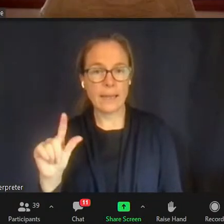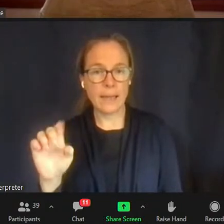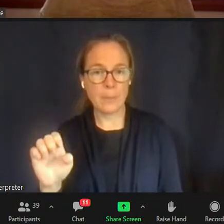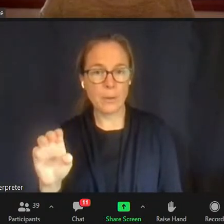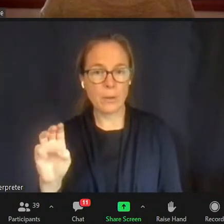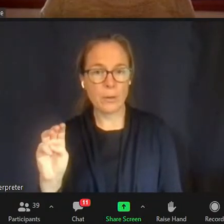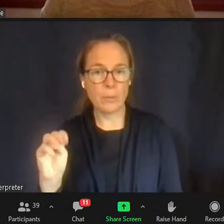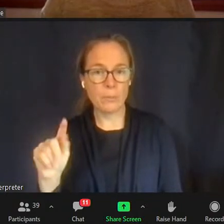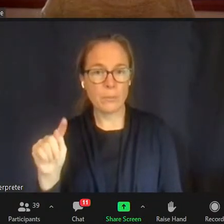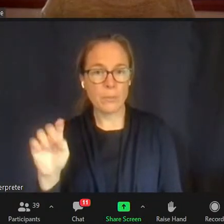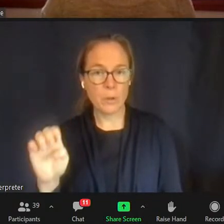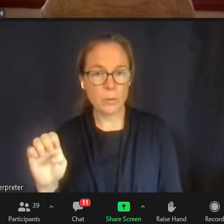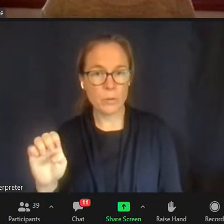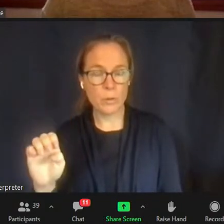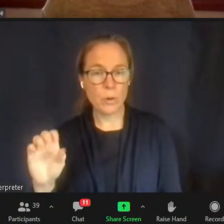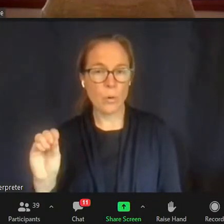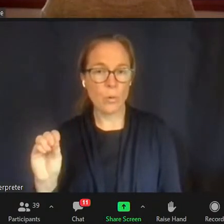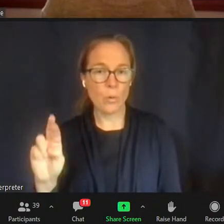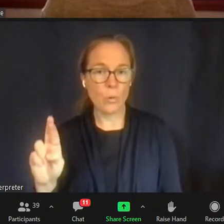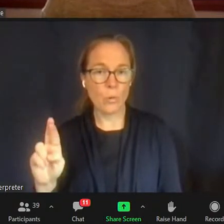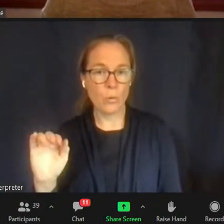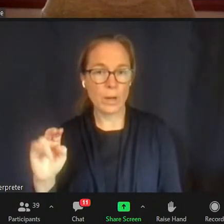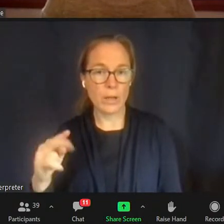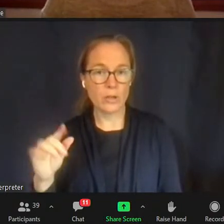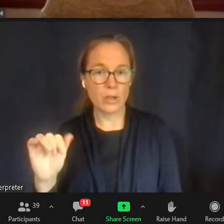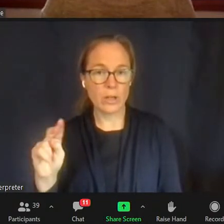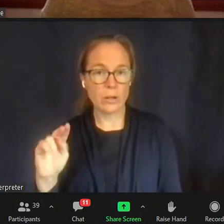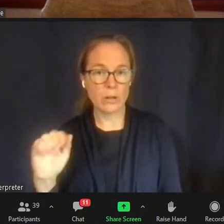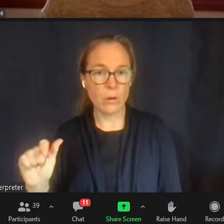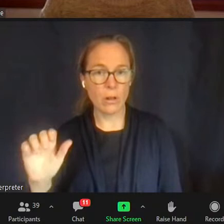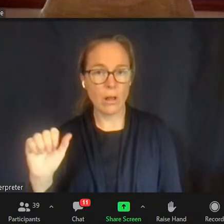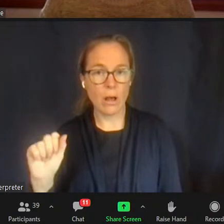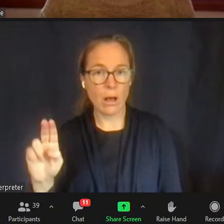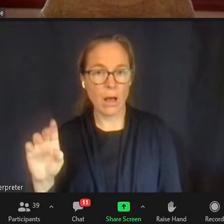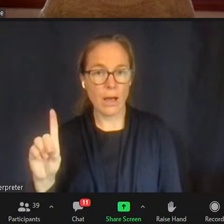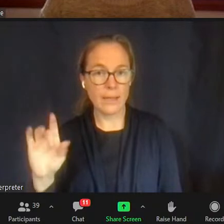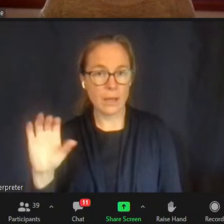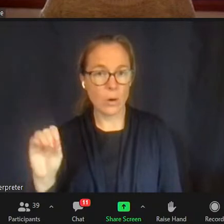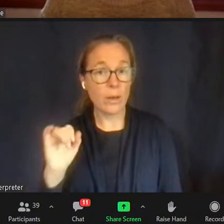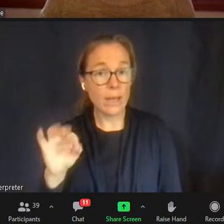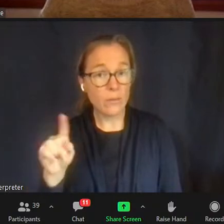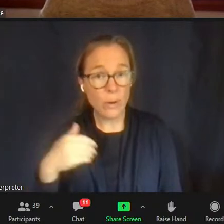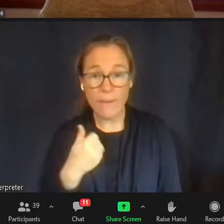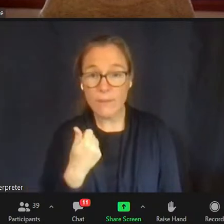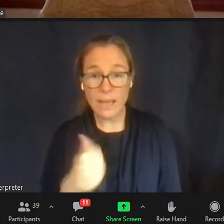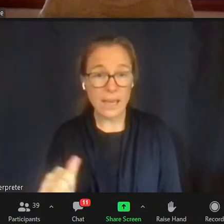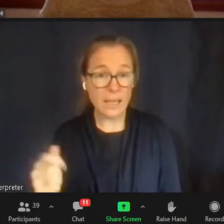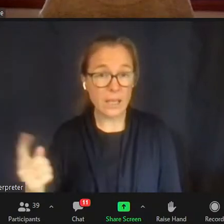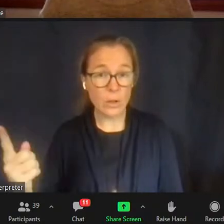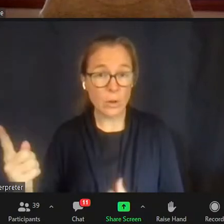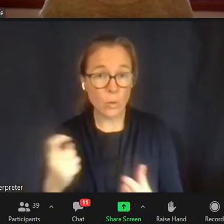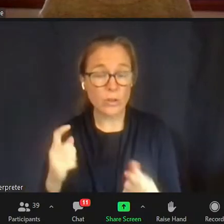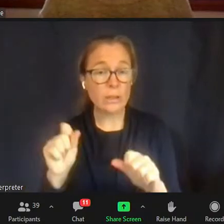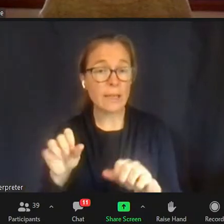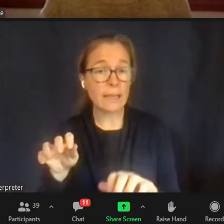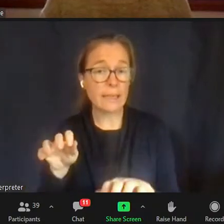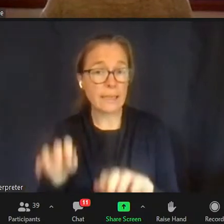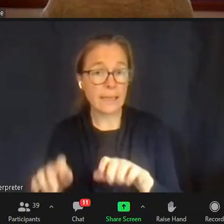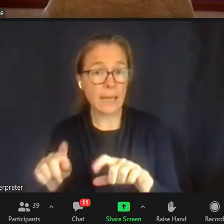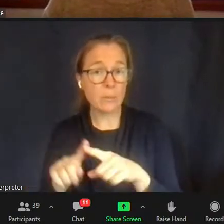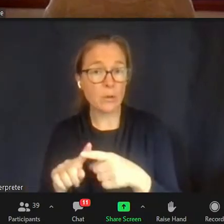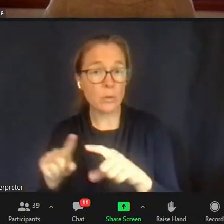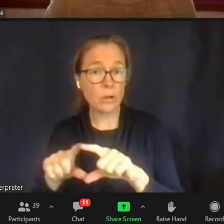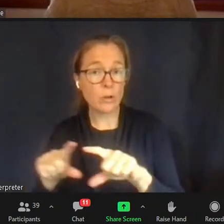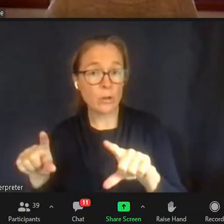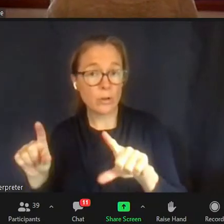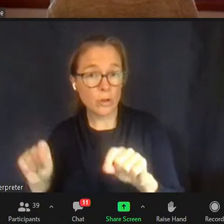that box, or you can raise your virtual hand on Zoom to get help. Thank you and welcome. Muy buenos días